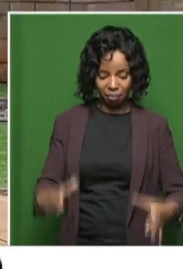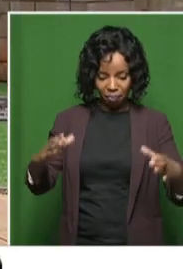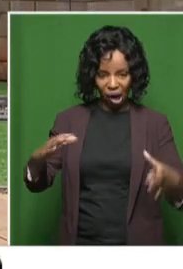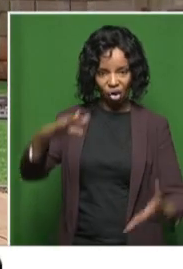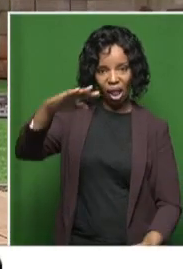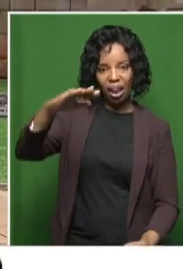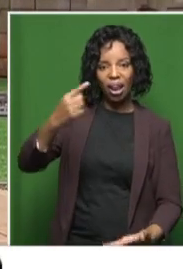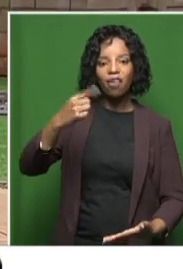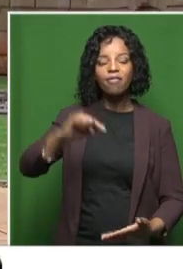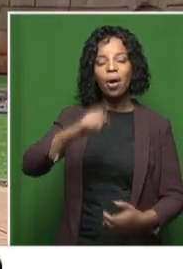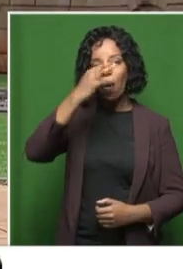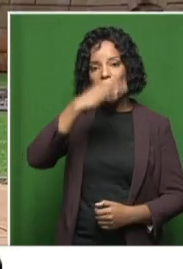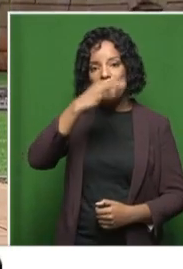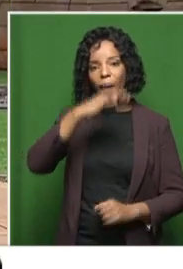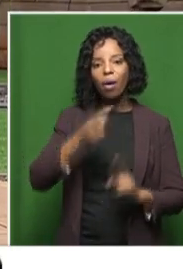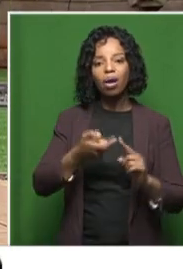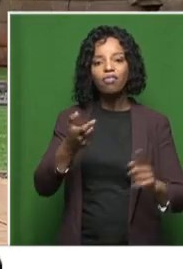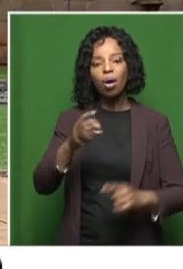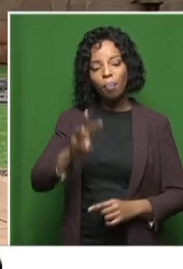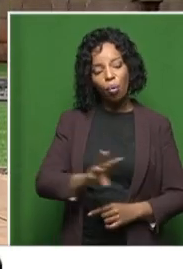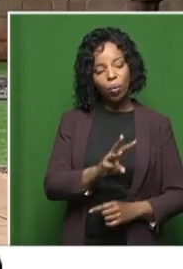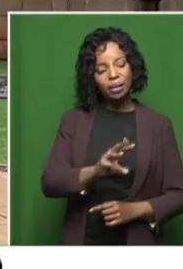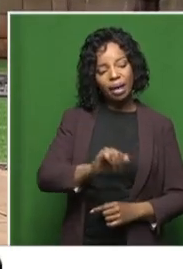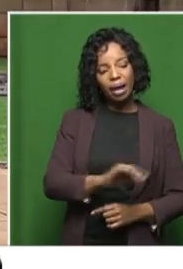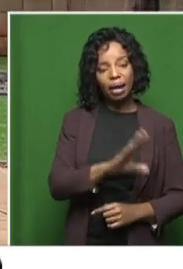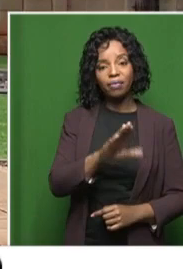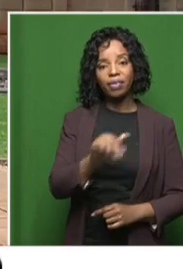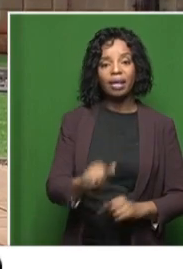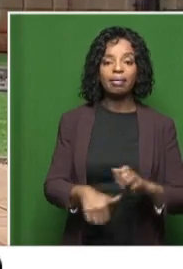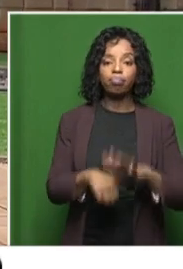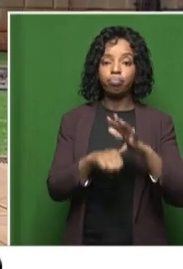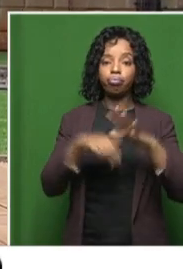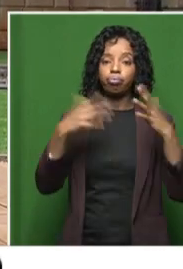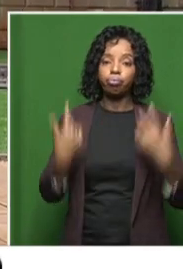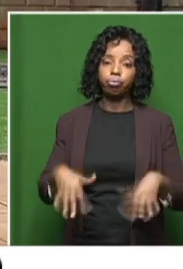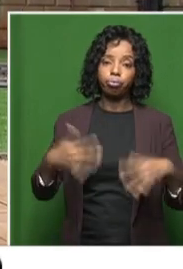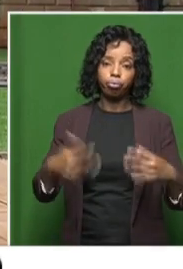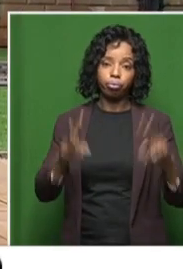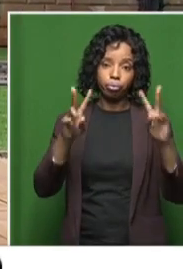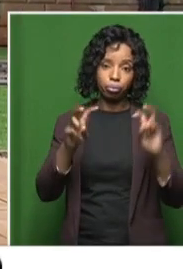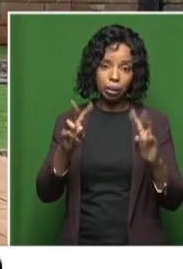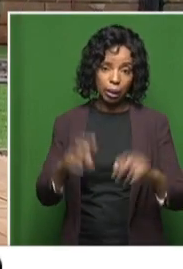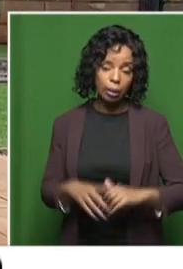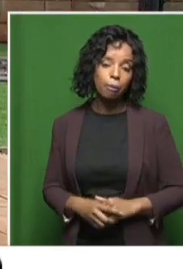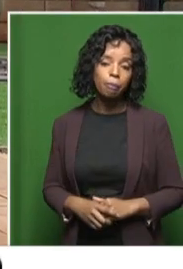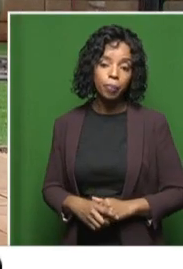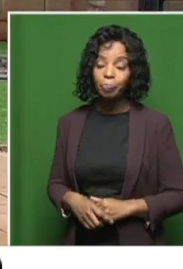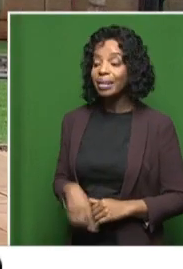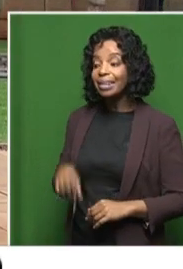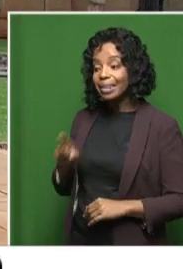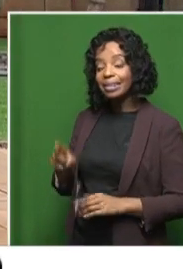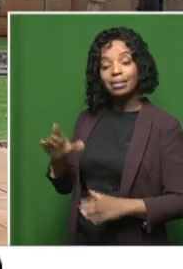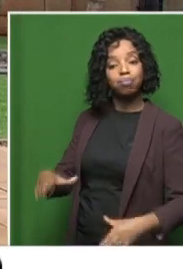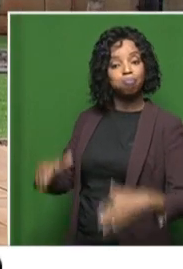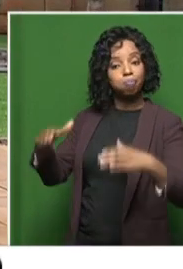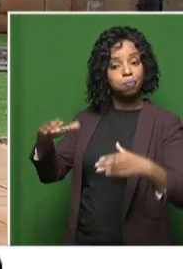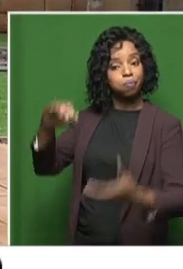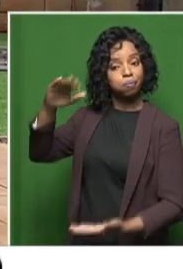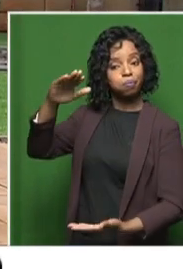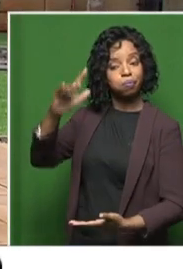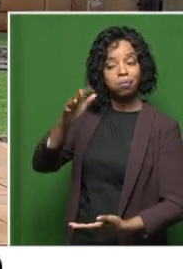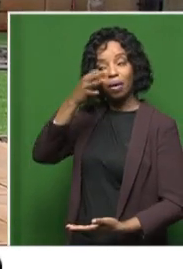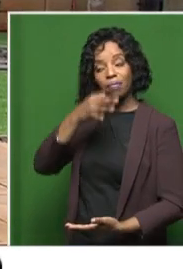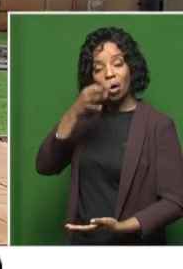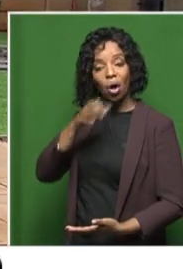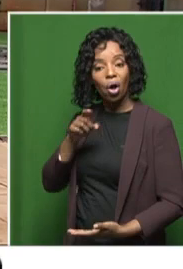So it's a very critical issue indeed. Kailihle, that barrel of oil is not only eyed within West Africa. In fact, our President Cyril Ramaphosa,